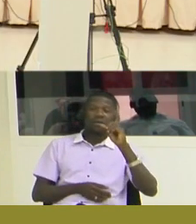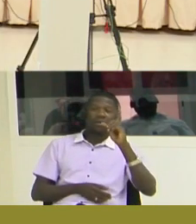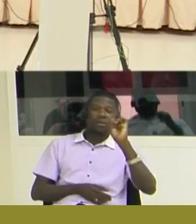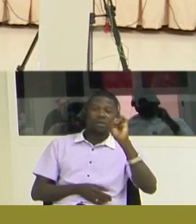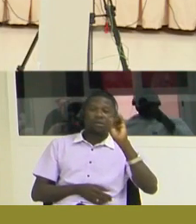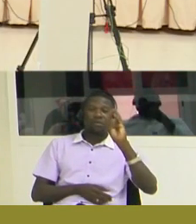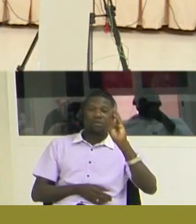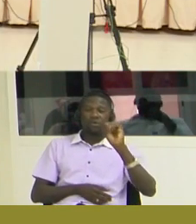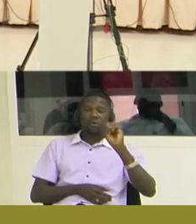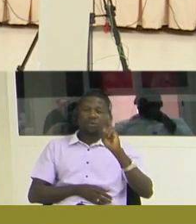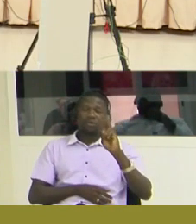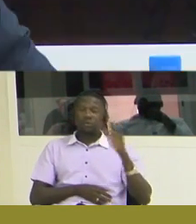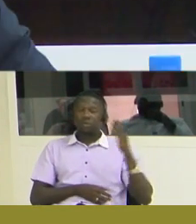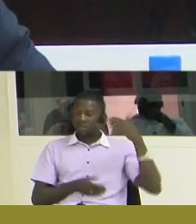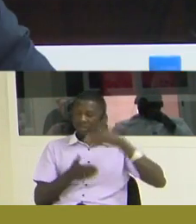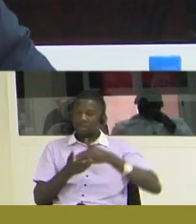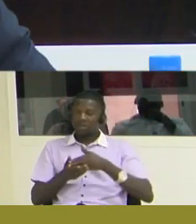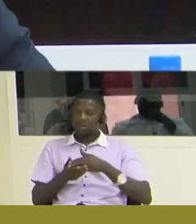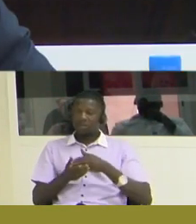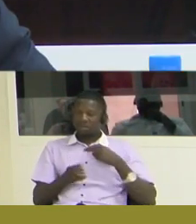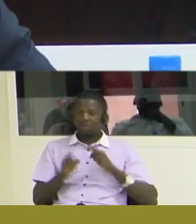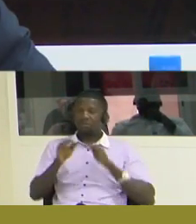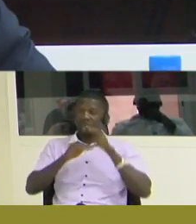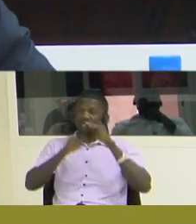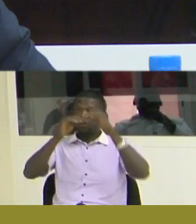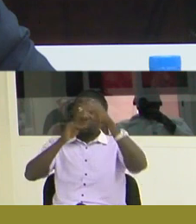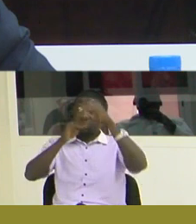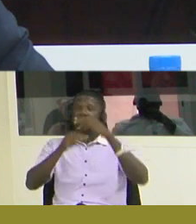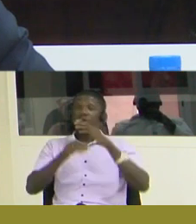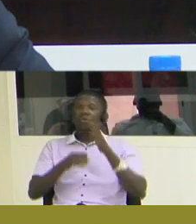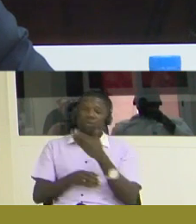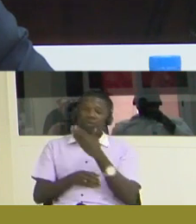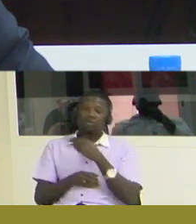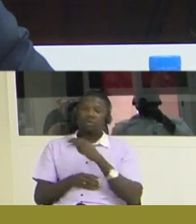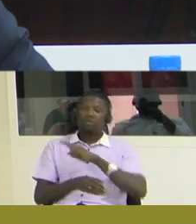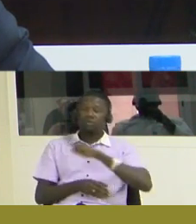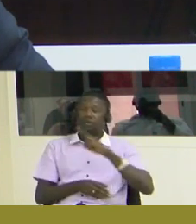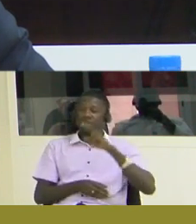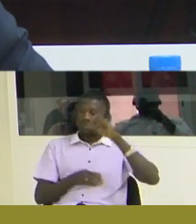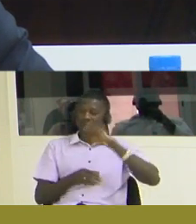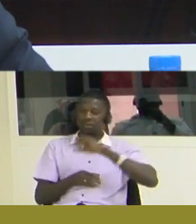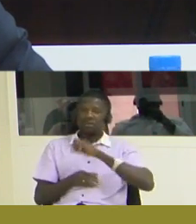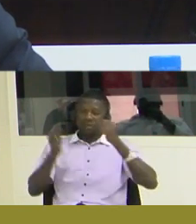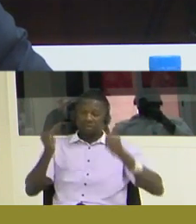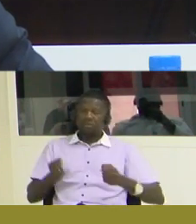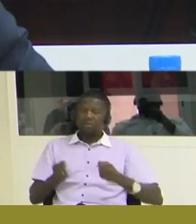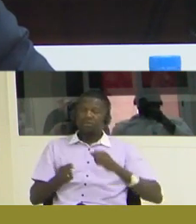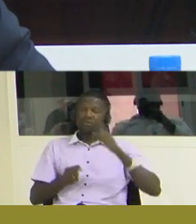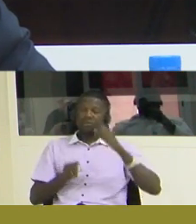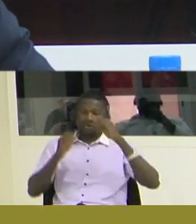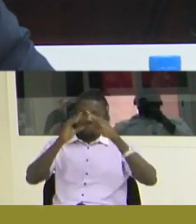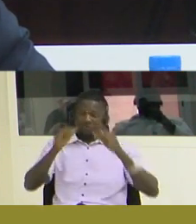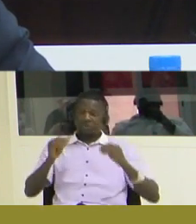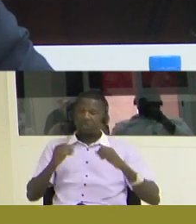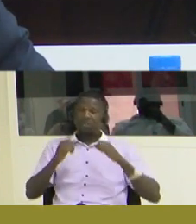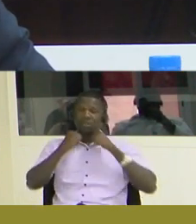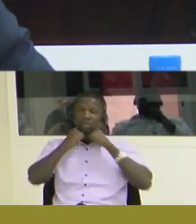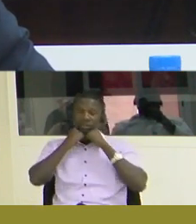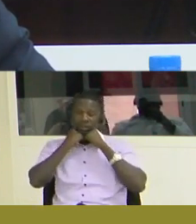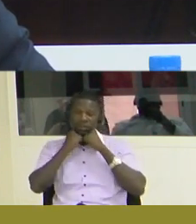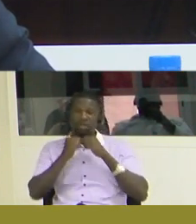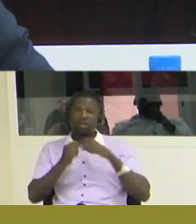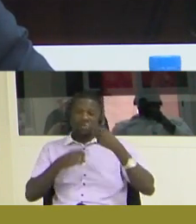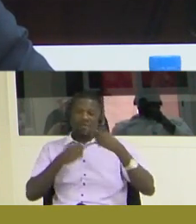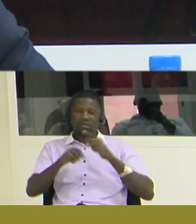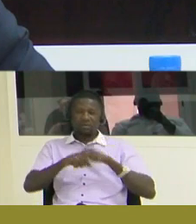came upstairs but went to the vice chairman Zhou fost that was Anna Solley office after a few minutes